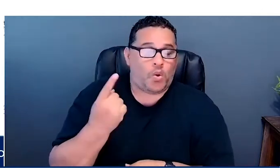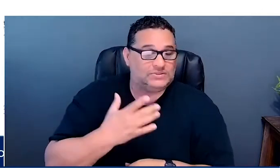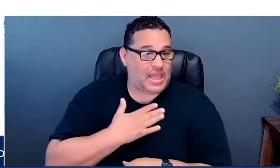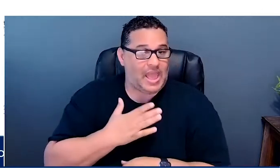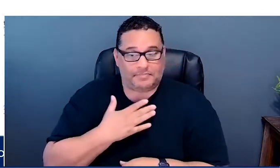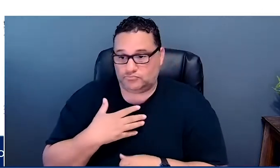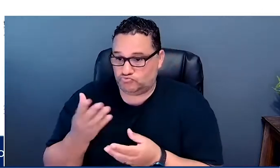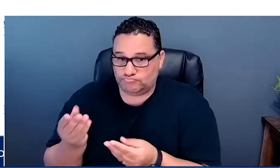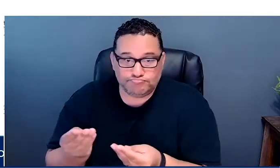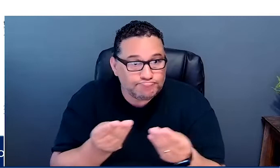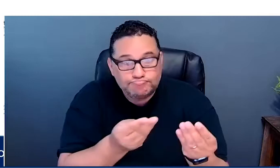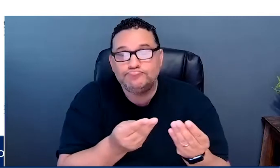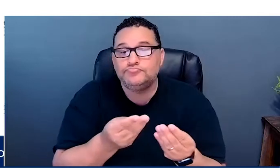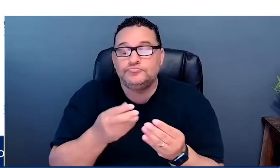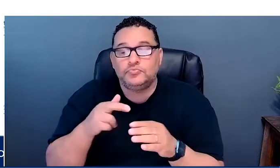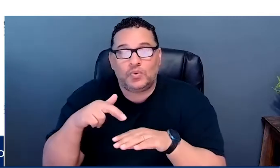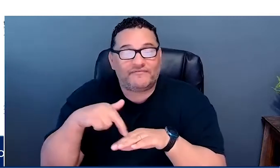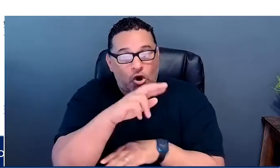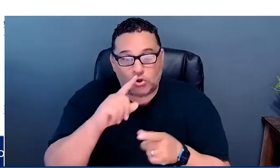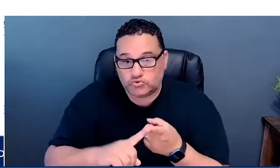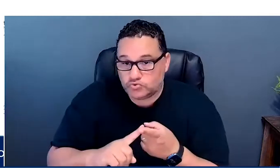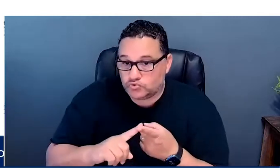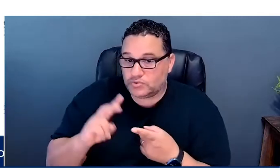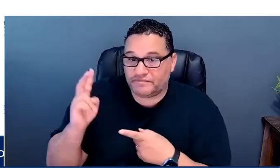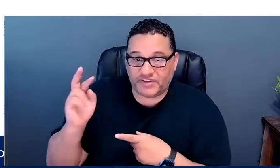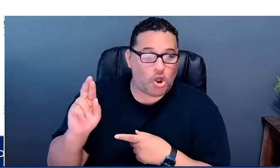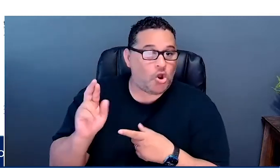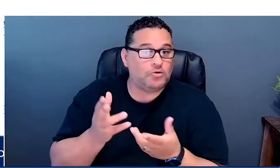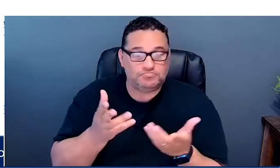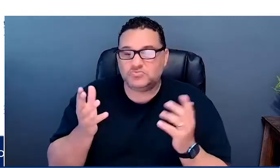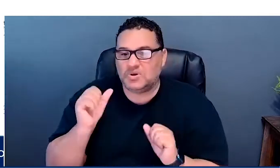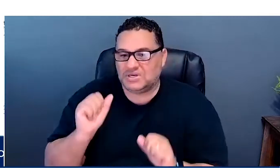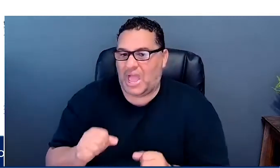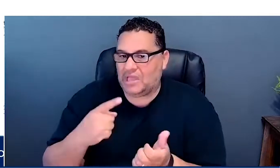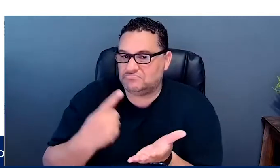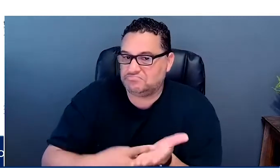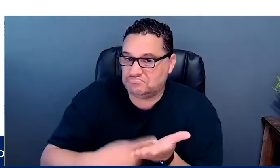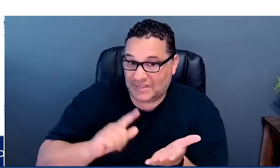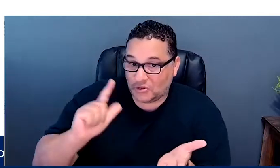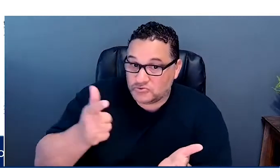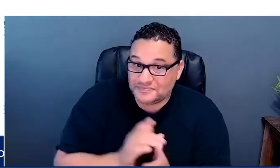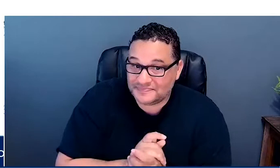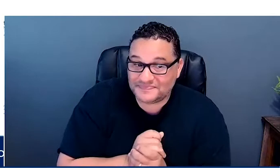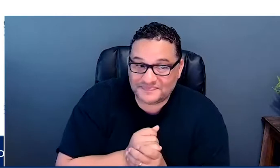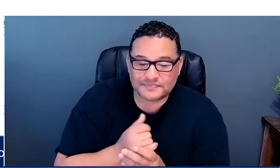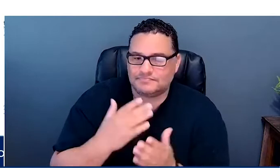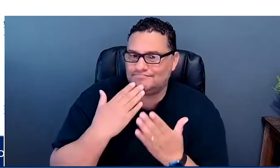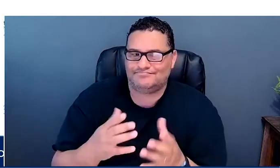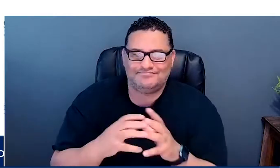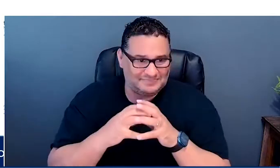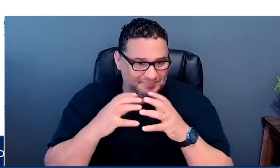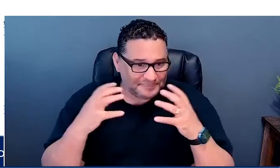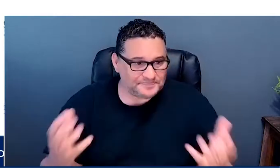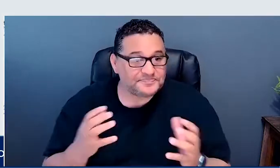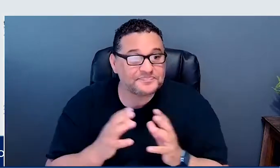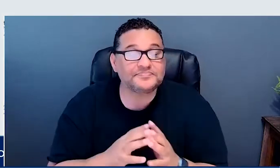to VR. So we can talk later, okay? Thank you so much. Okay,